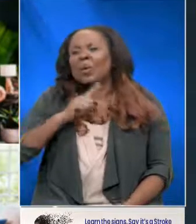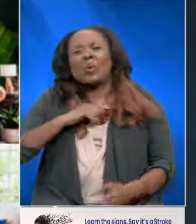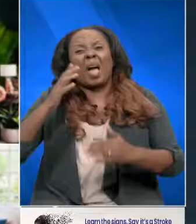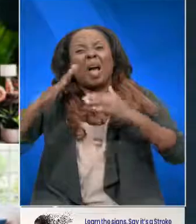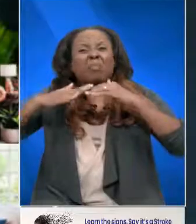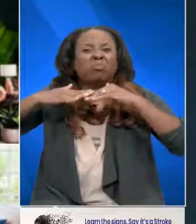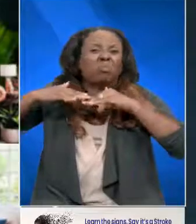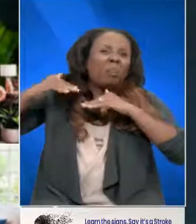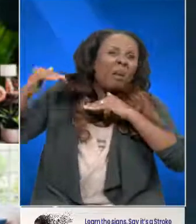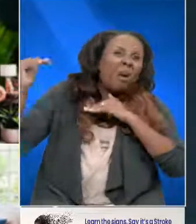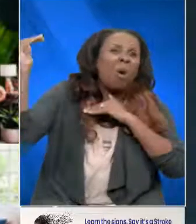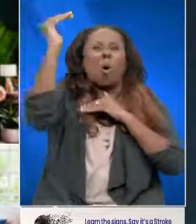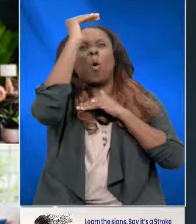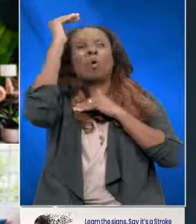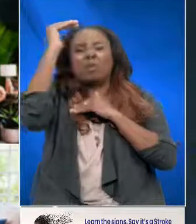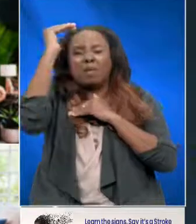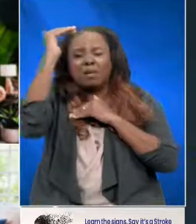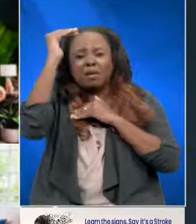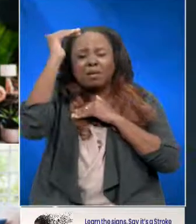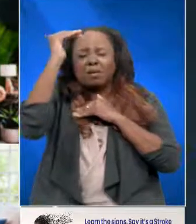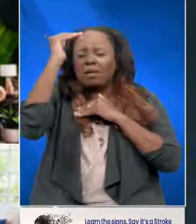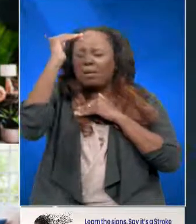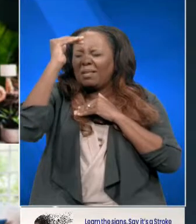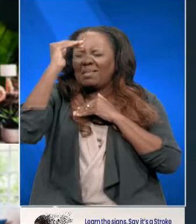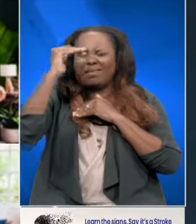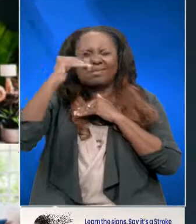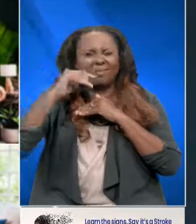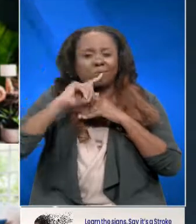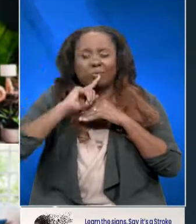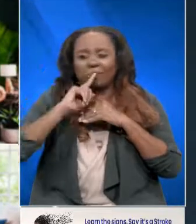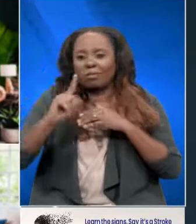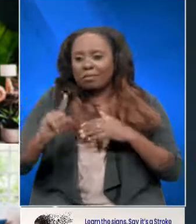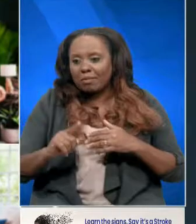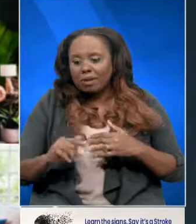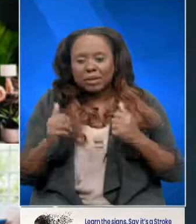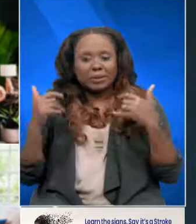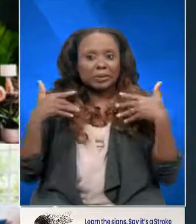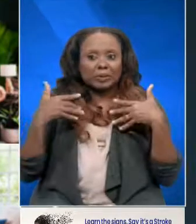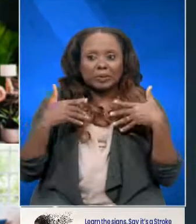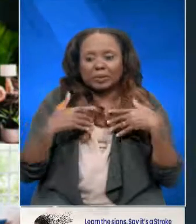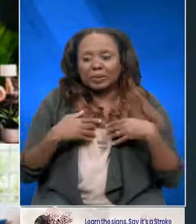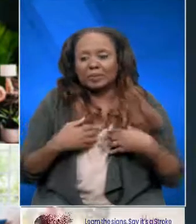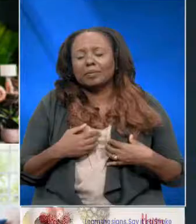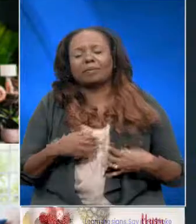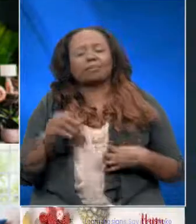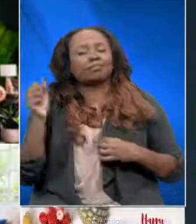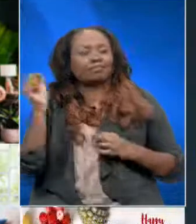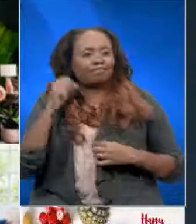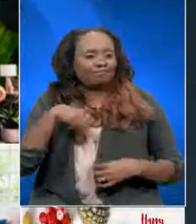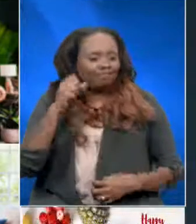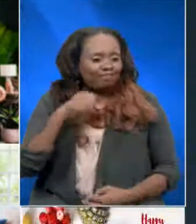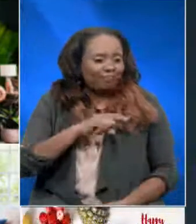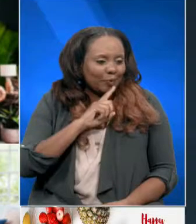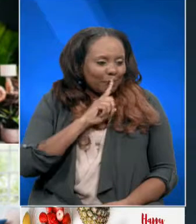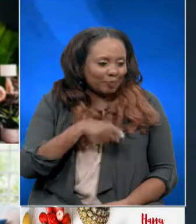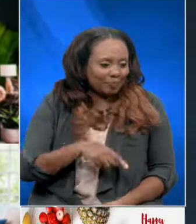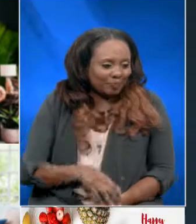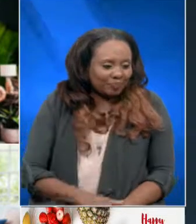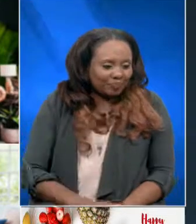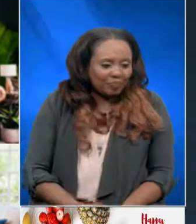by so much. It's scary. Yes. Oh, for sure. For sure.